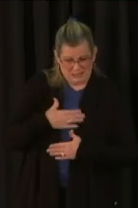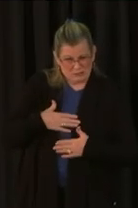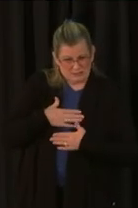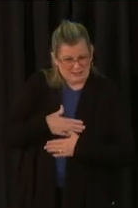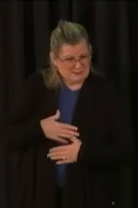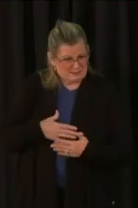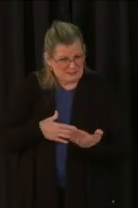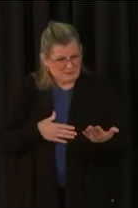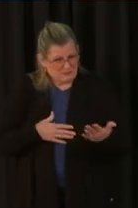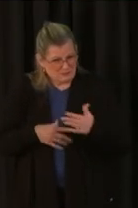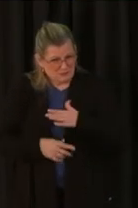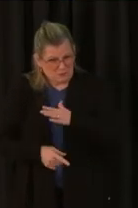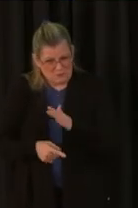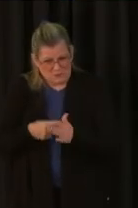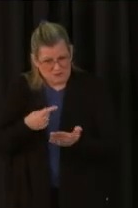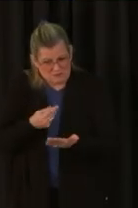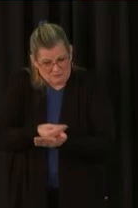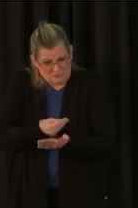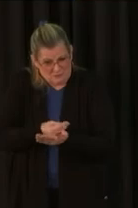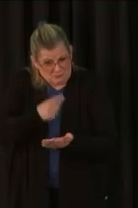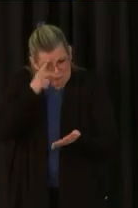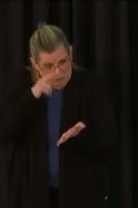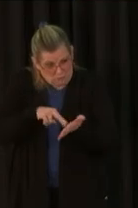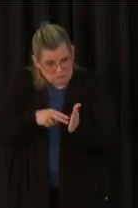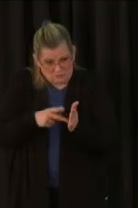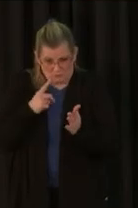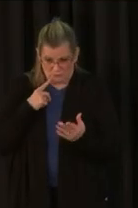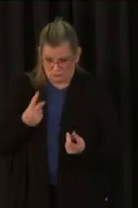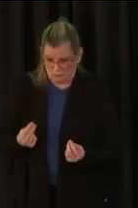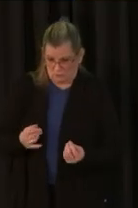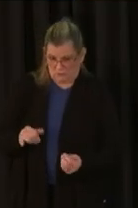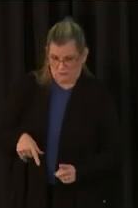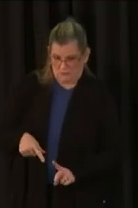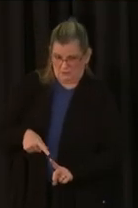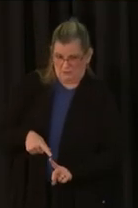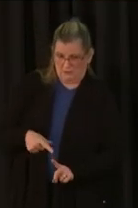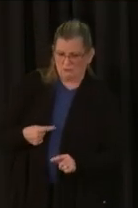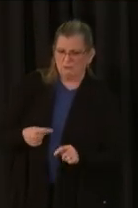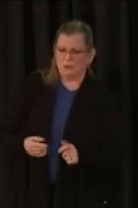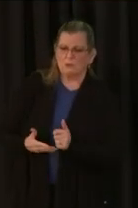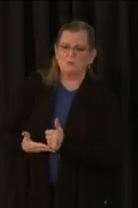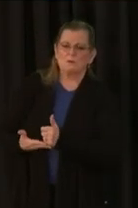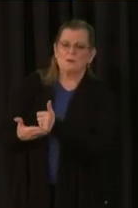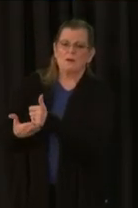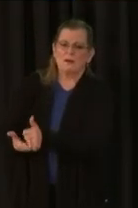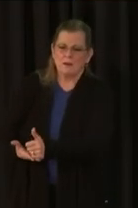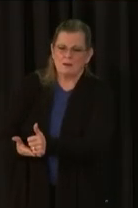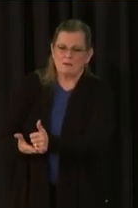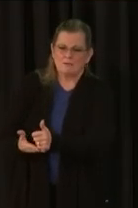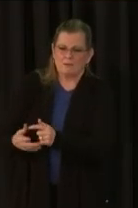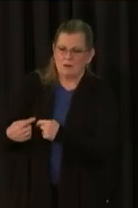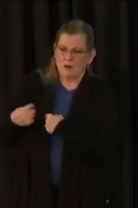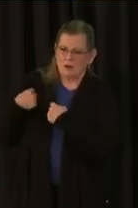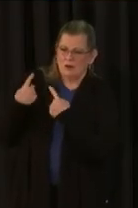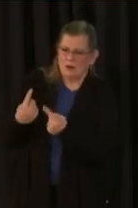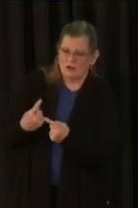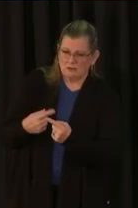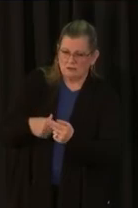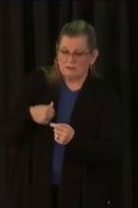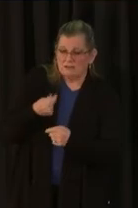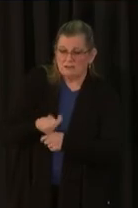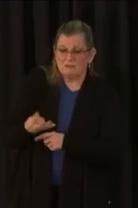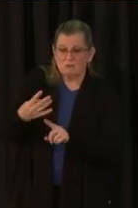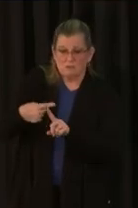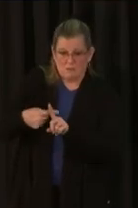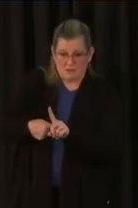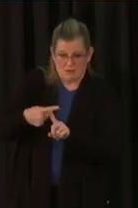entertainment Bridge Fund is designed to do, is to try to help them along, at least for the next couple of months, as we